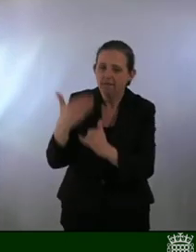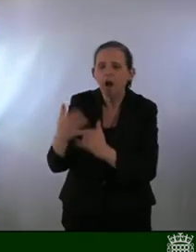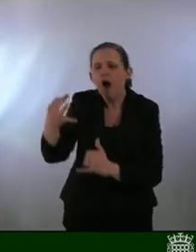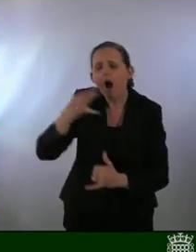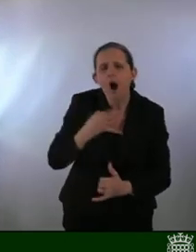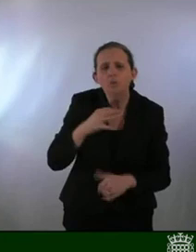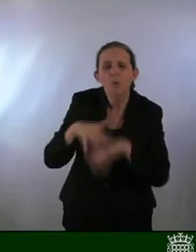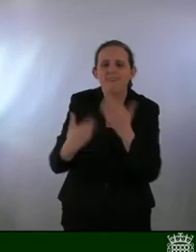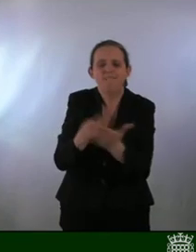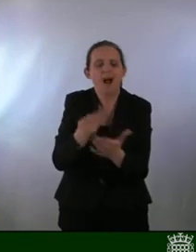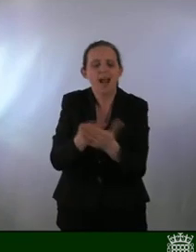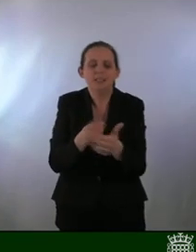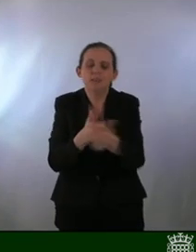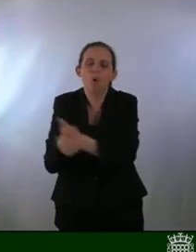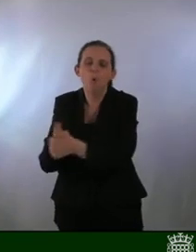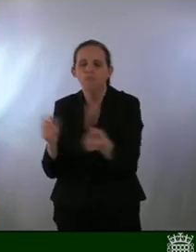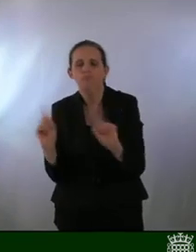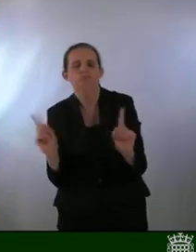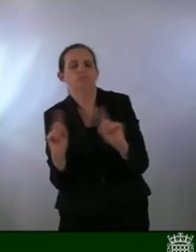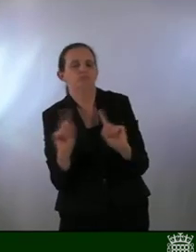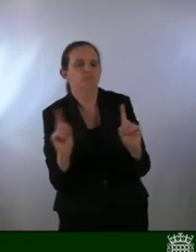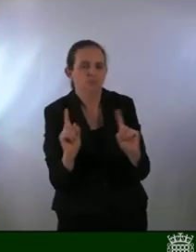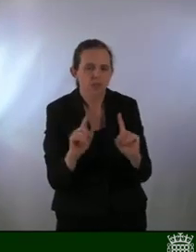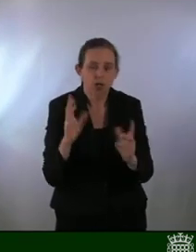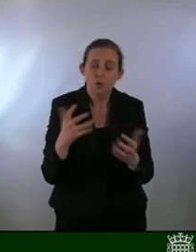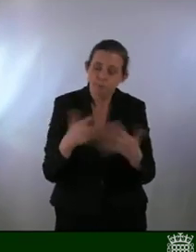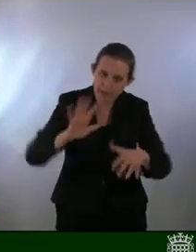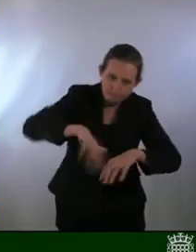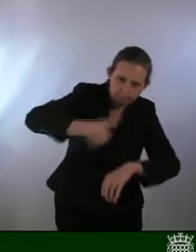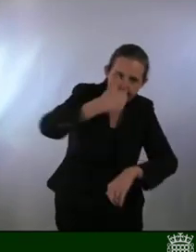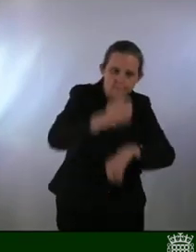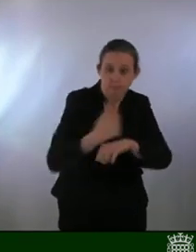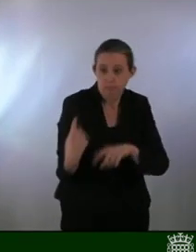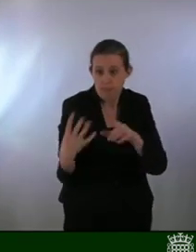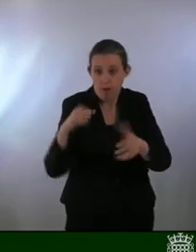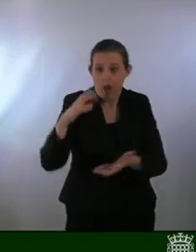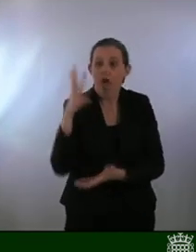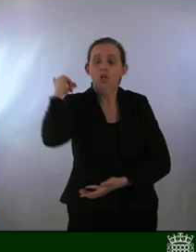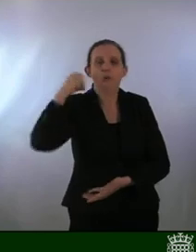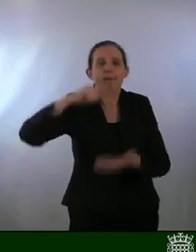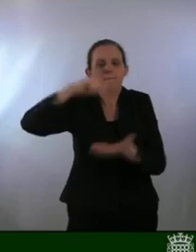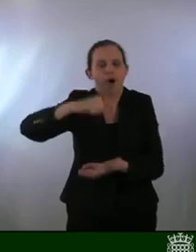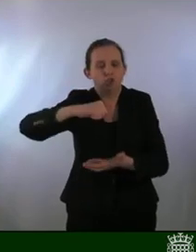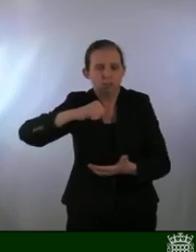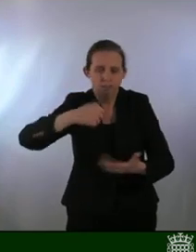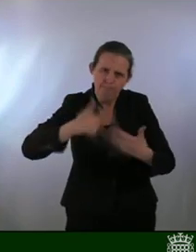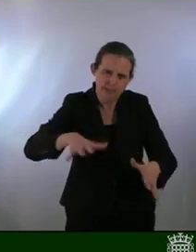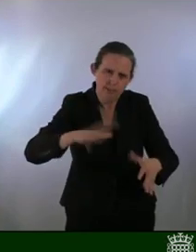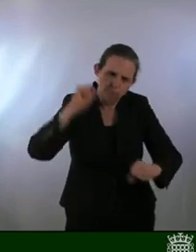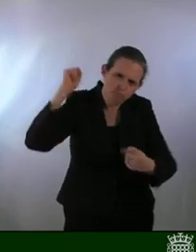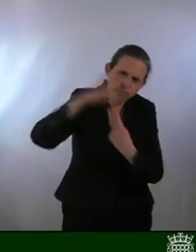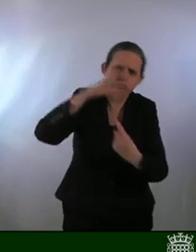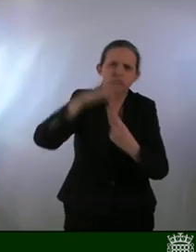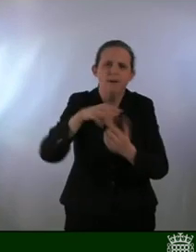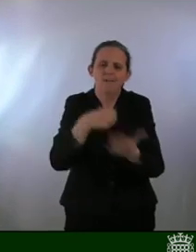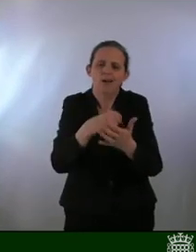of financial support. We put in place a very significant package of financial support at the budget last week, and I had a